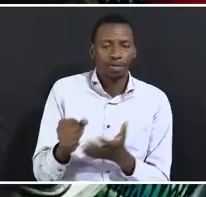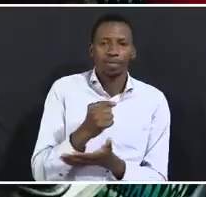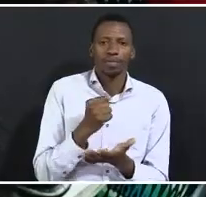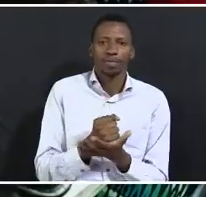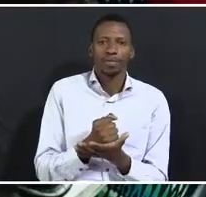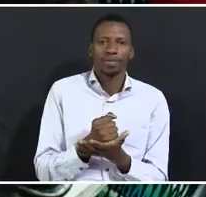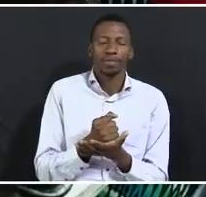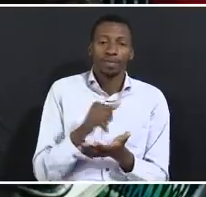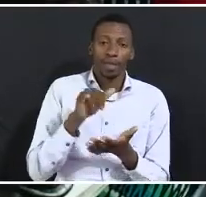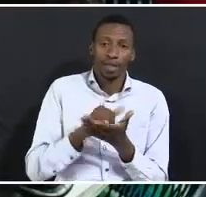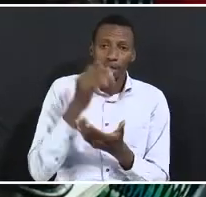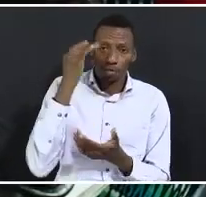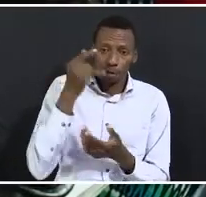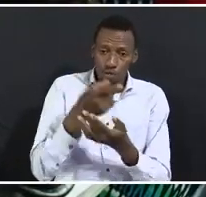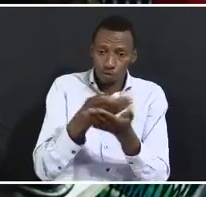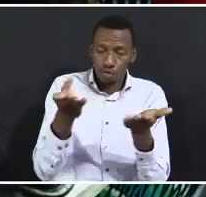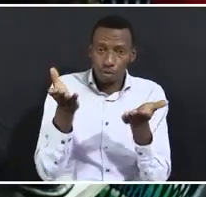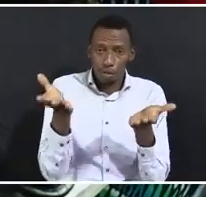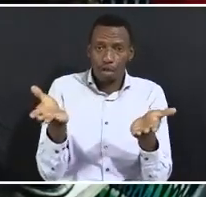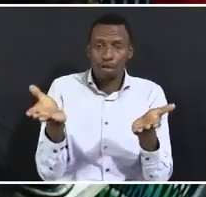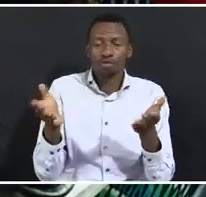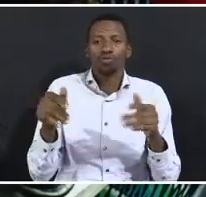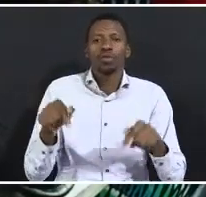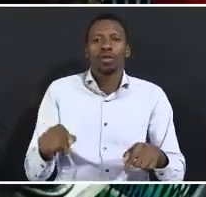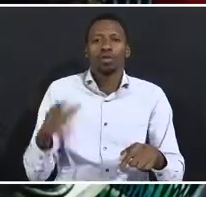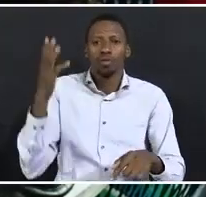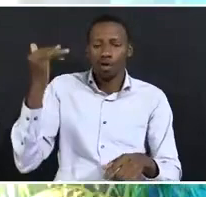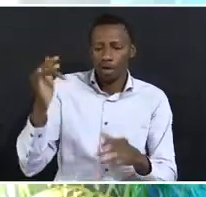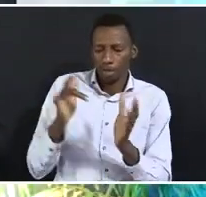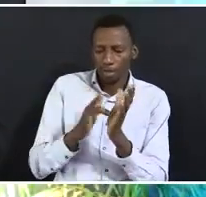today. Because Jesus loves you.